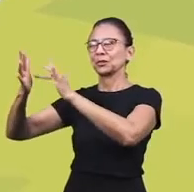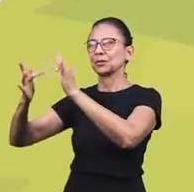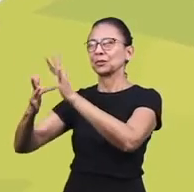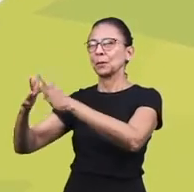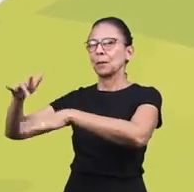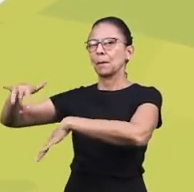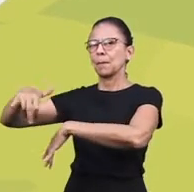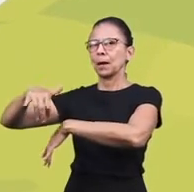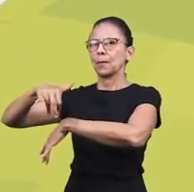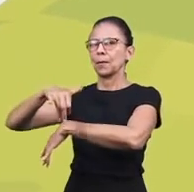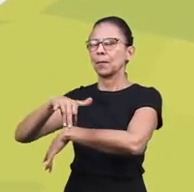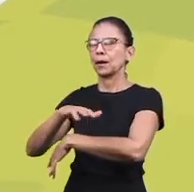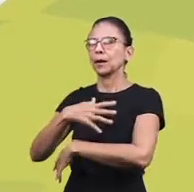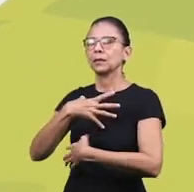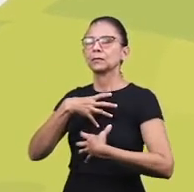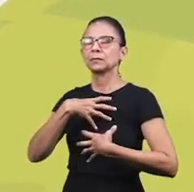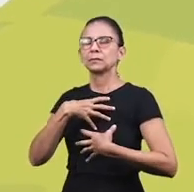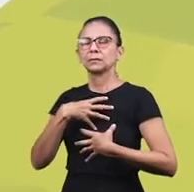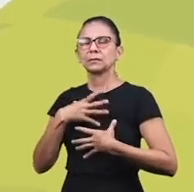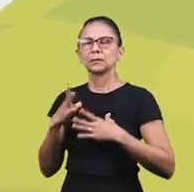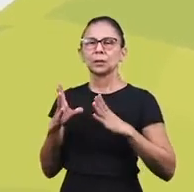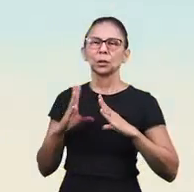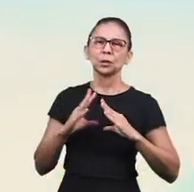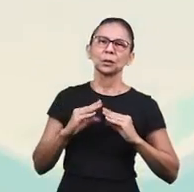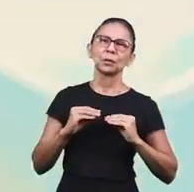Only this way am I safe.